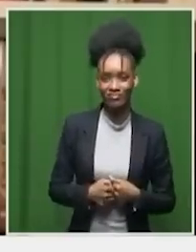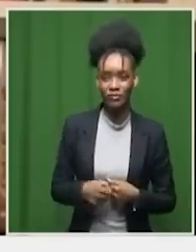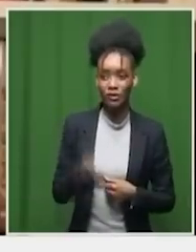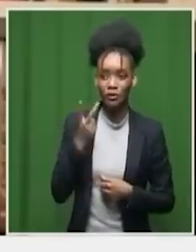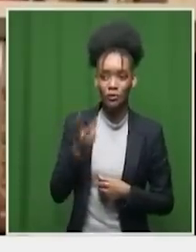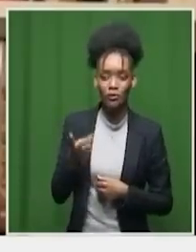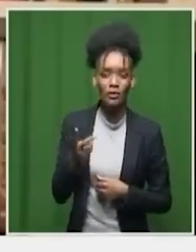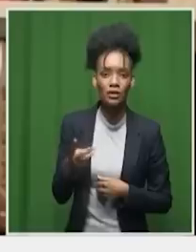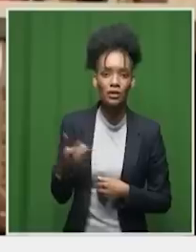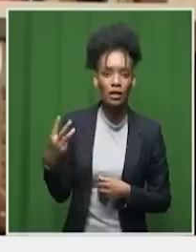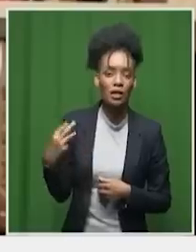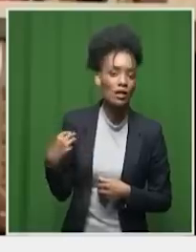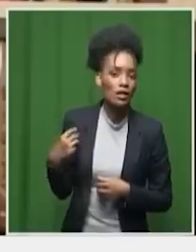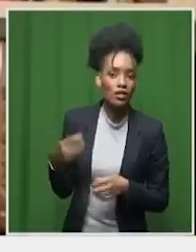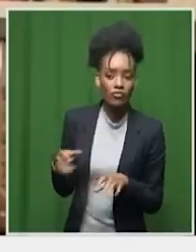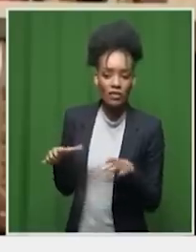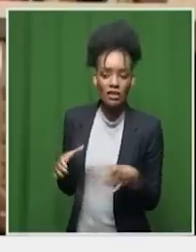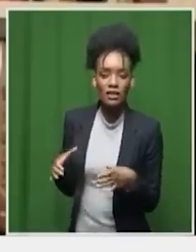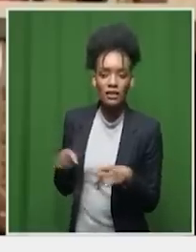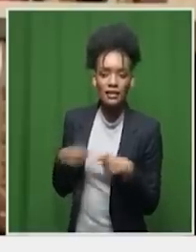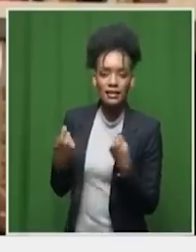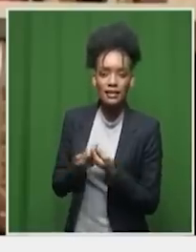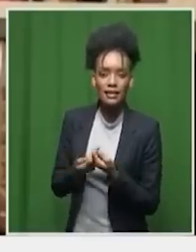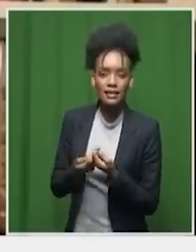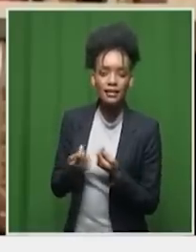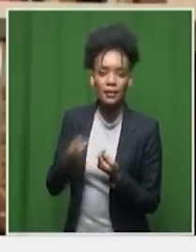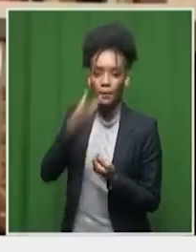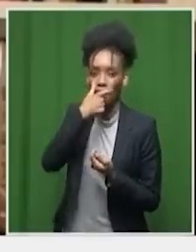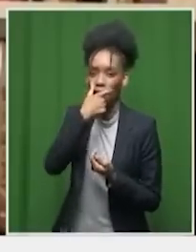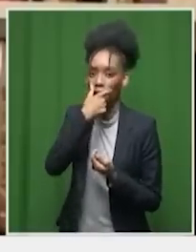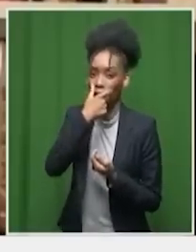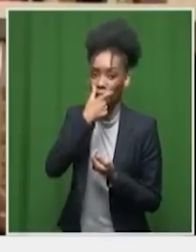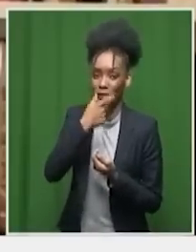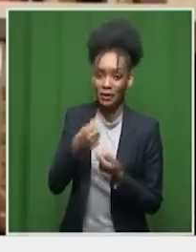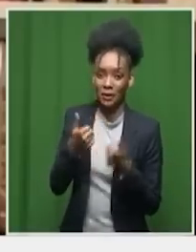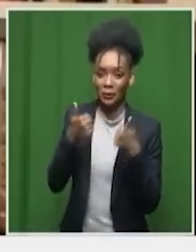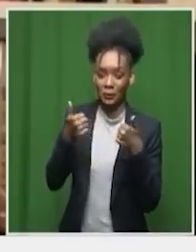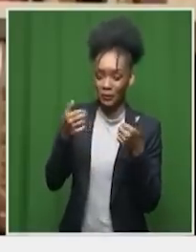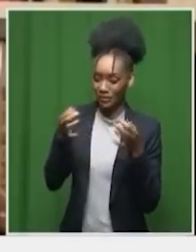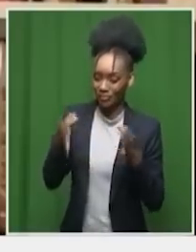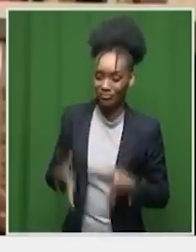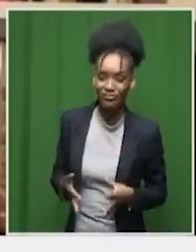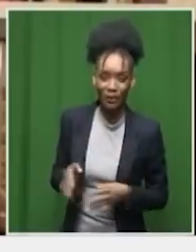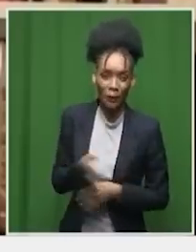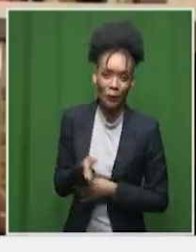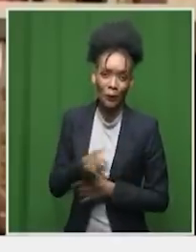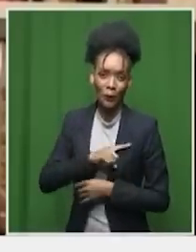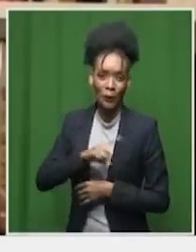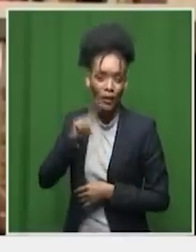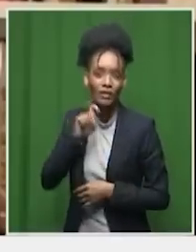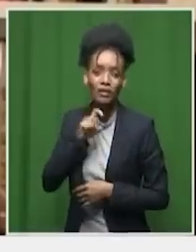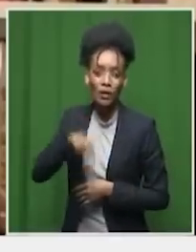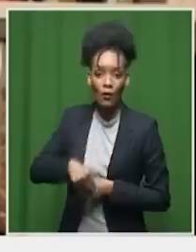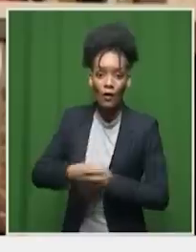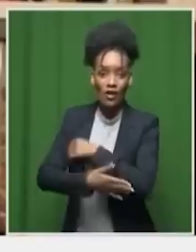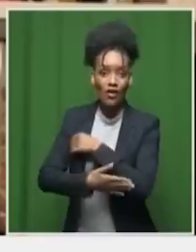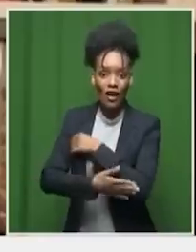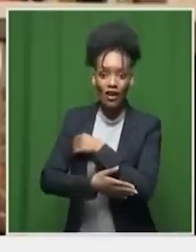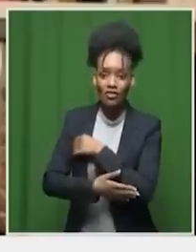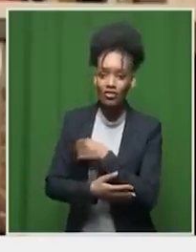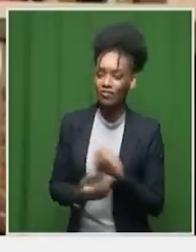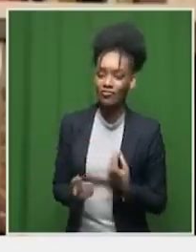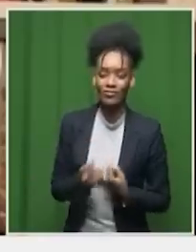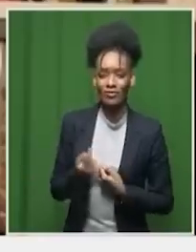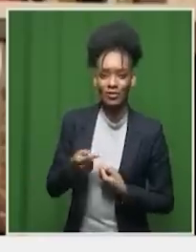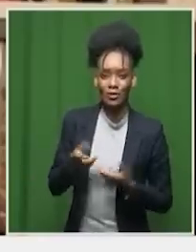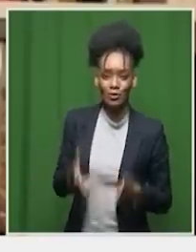judgment is missing. Right. We are probably the only country in the world that has these blackouts. These are not, power stations are not